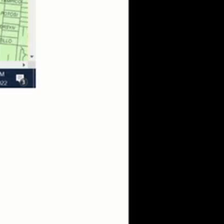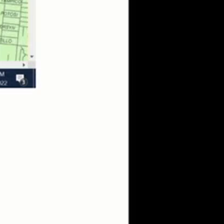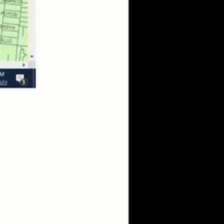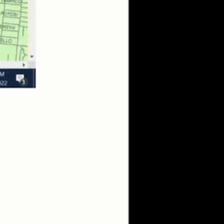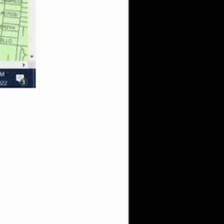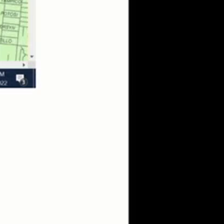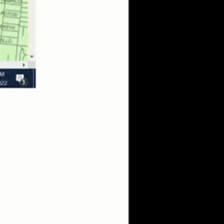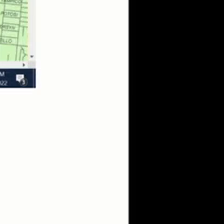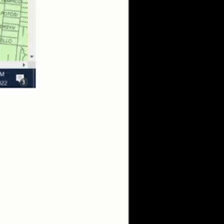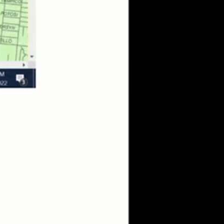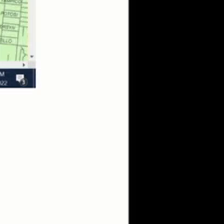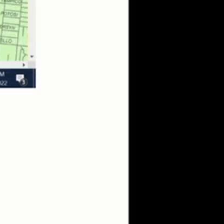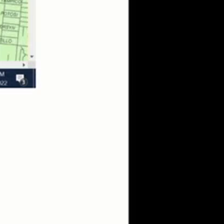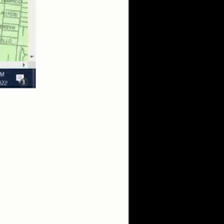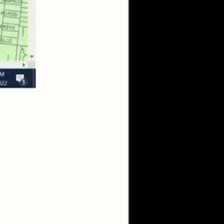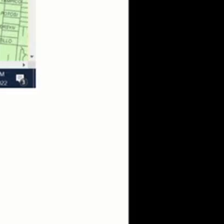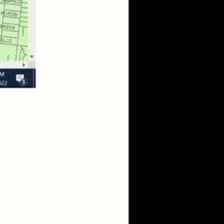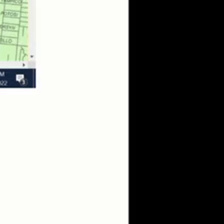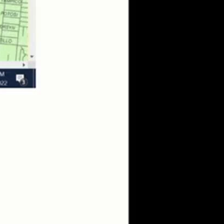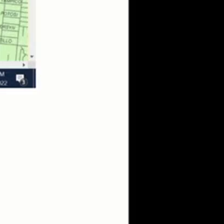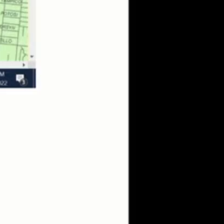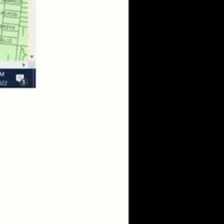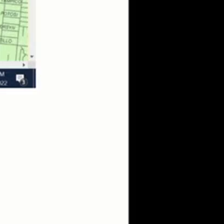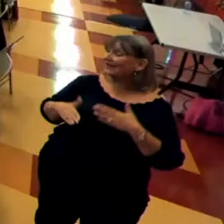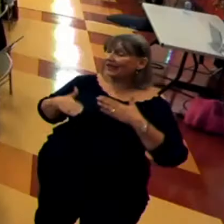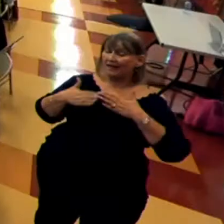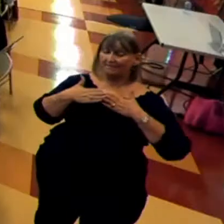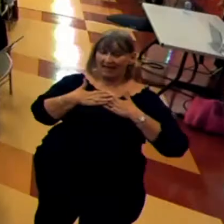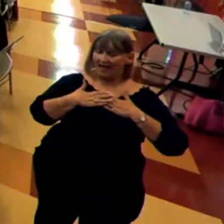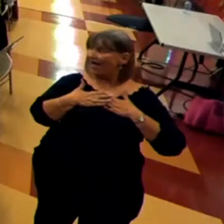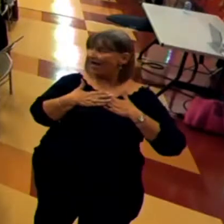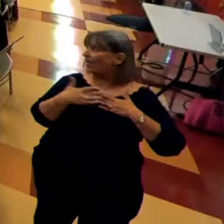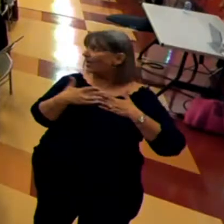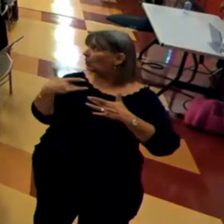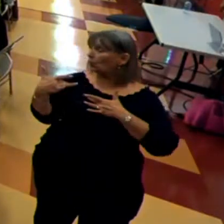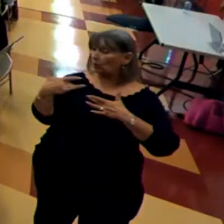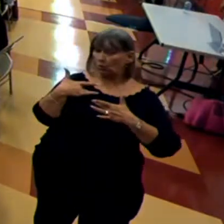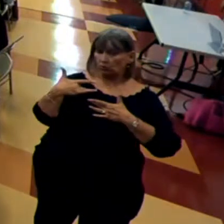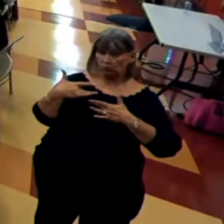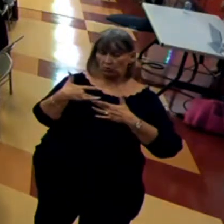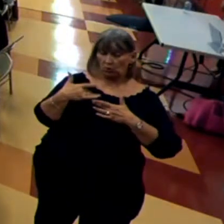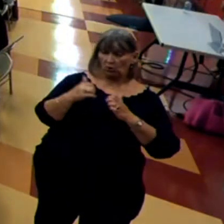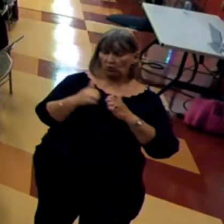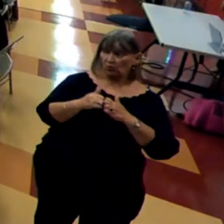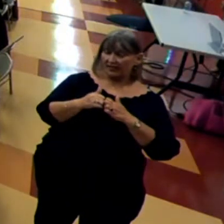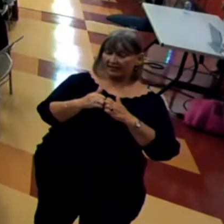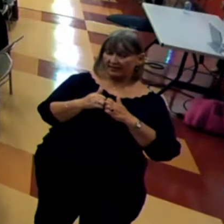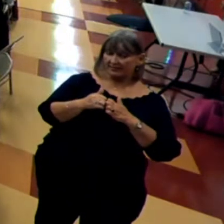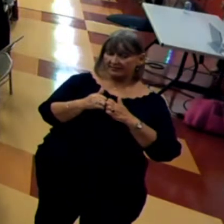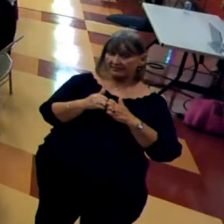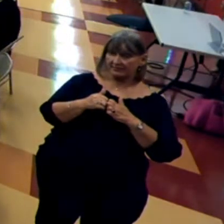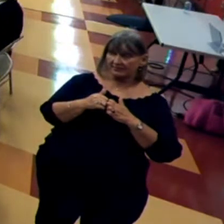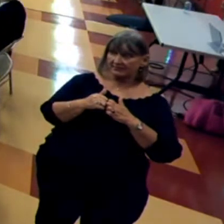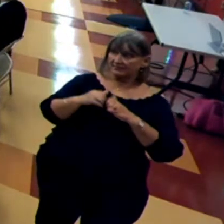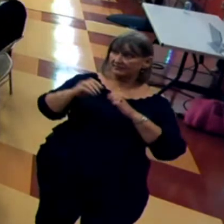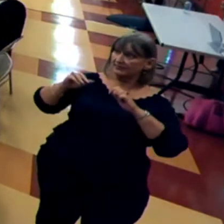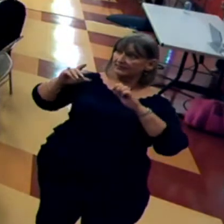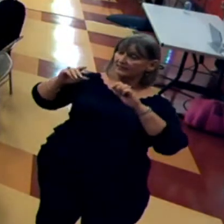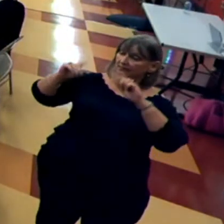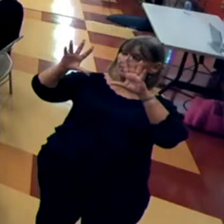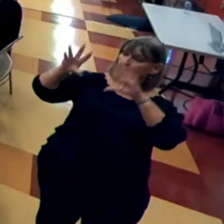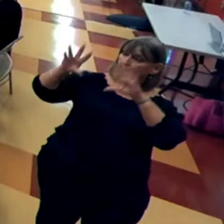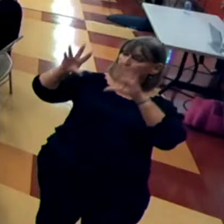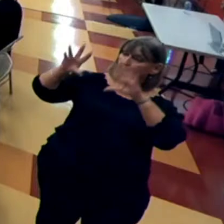I got you. I'm concerned with this, this approach, whoops, lost our map,